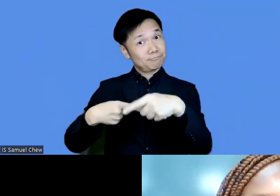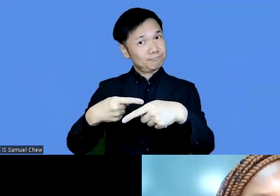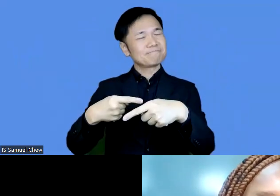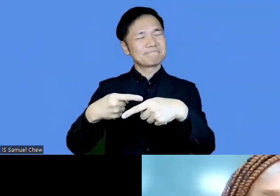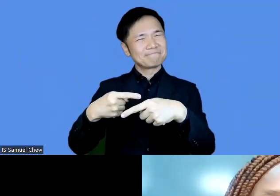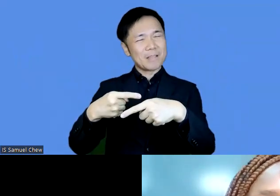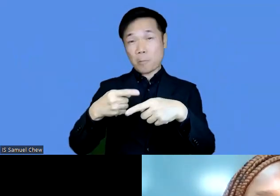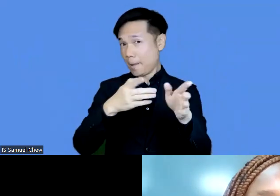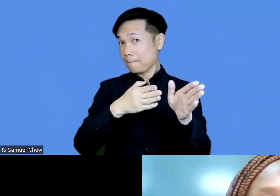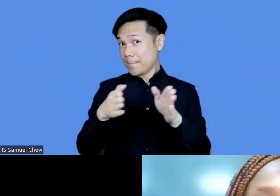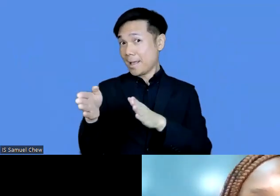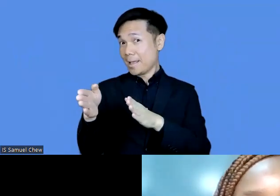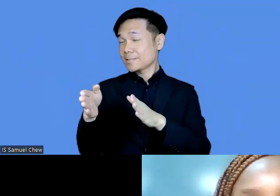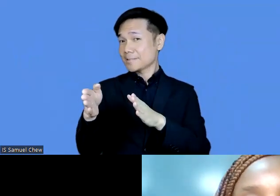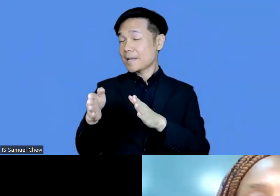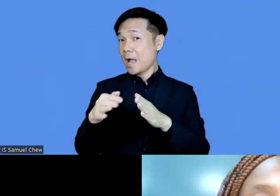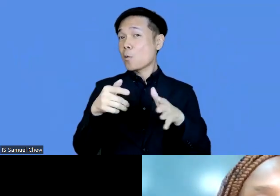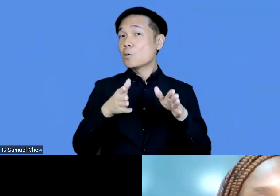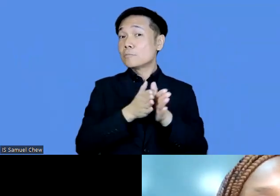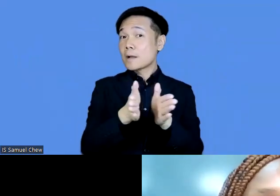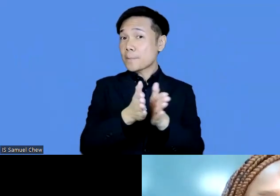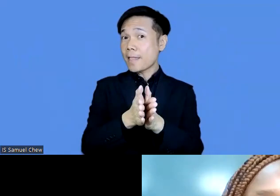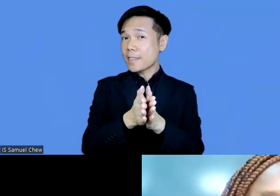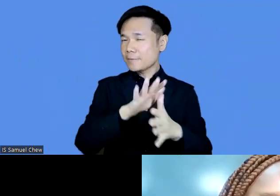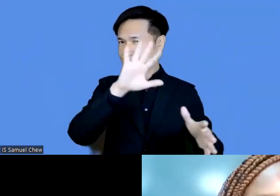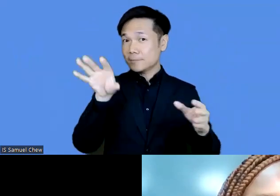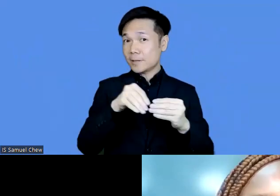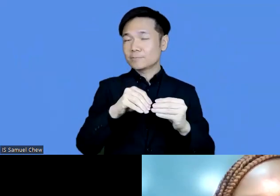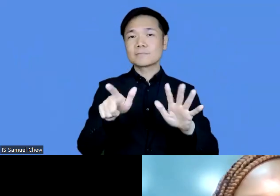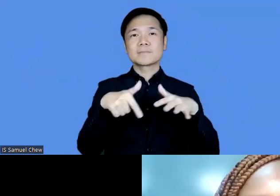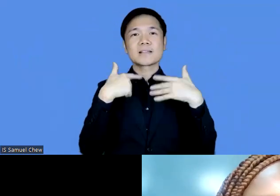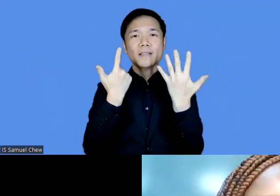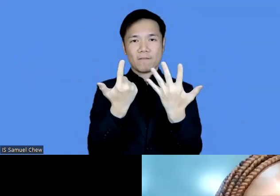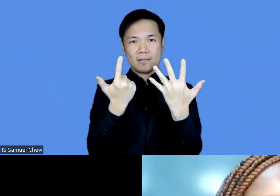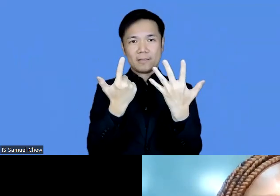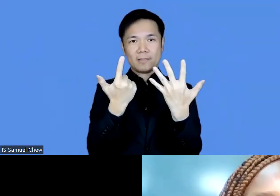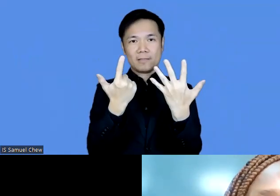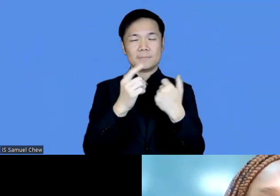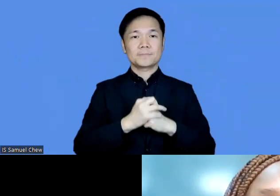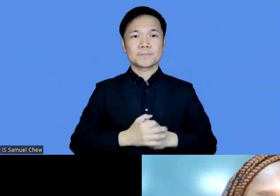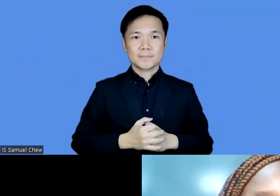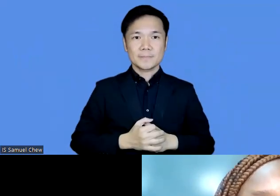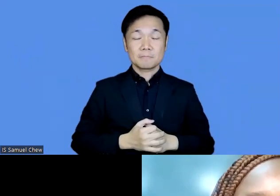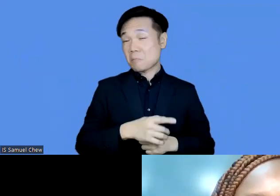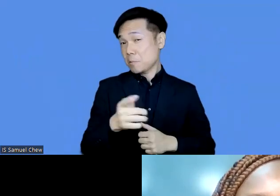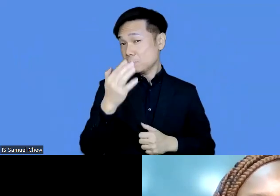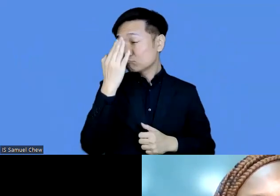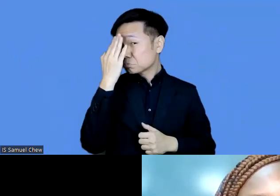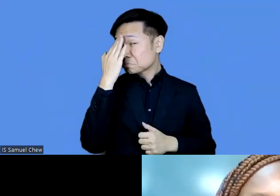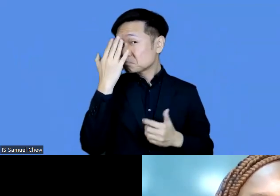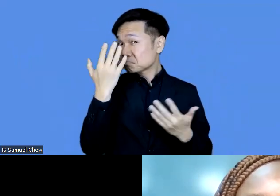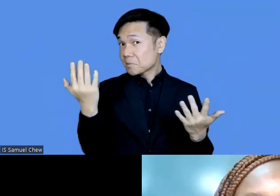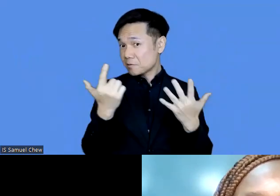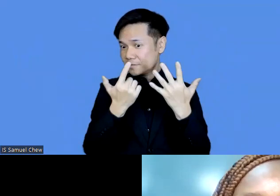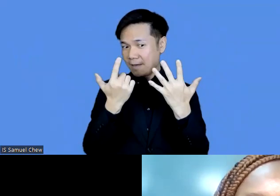I'm going to share with you some 7 points. One, and this might be an obvious one,